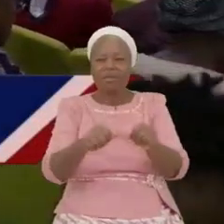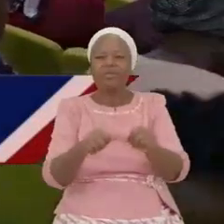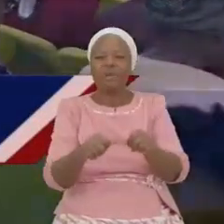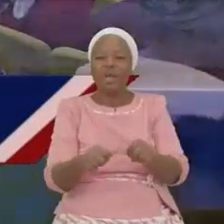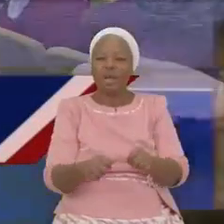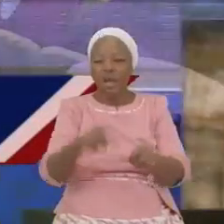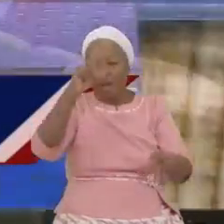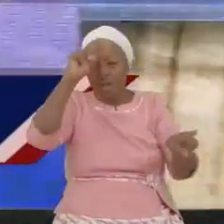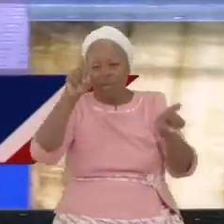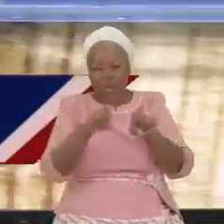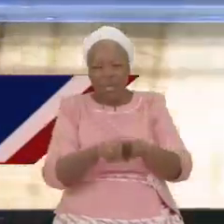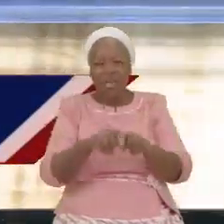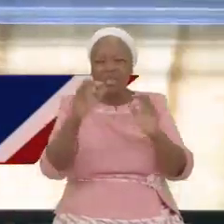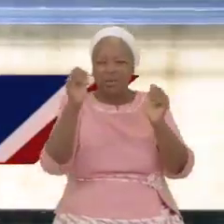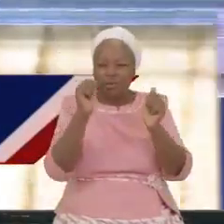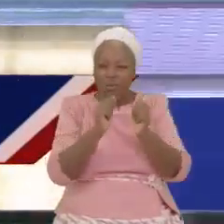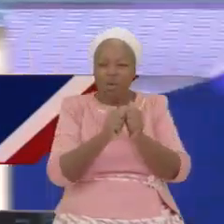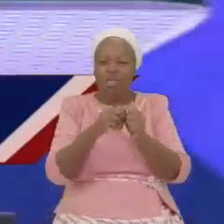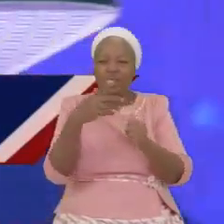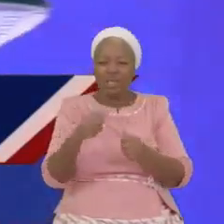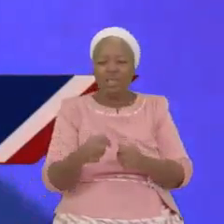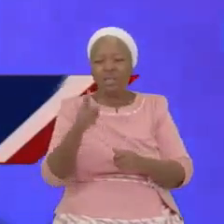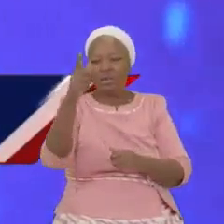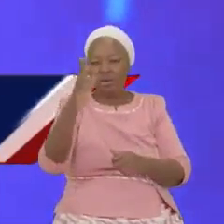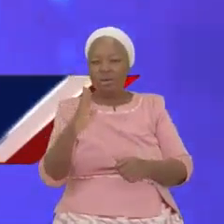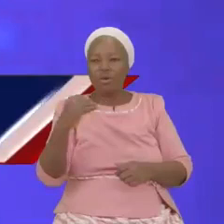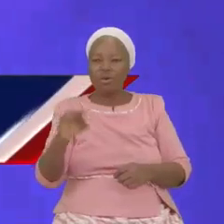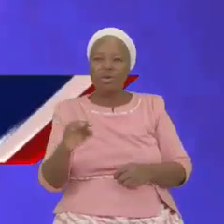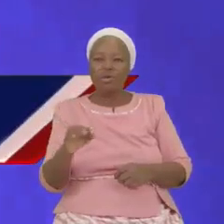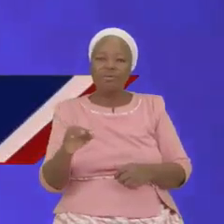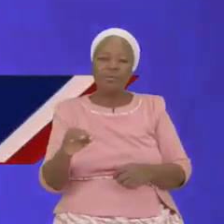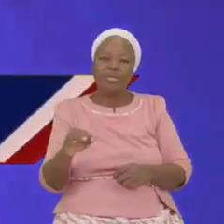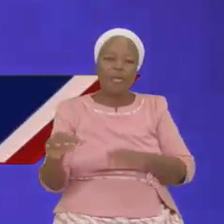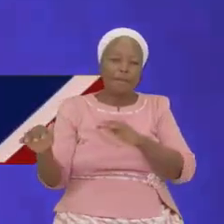the God of performance.